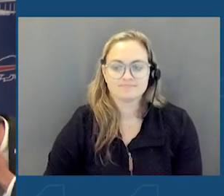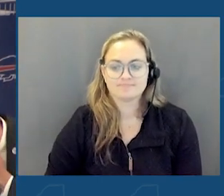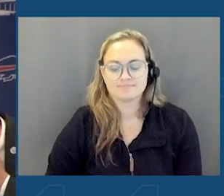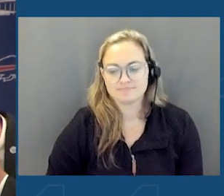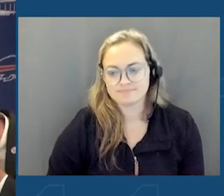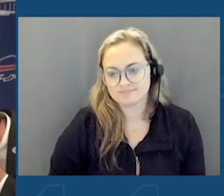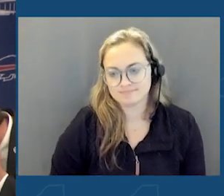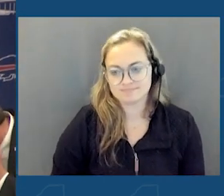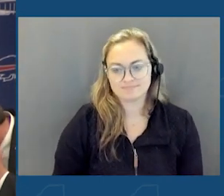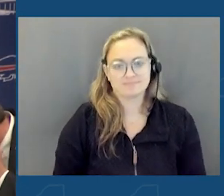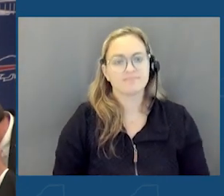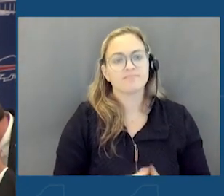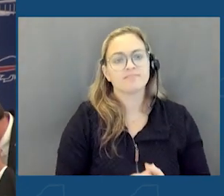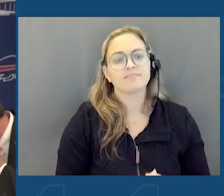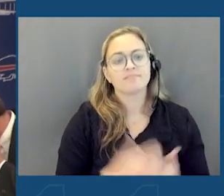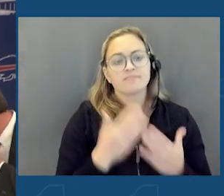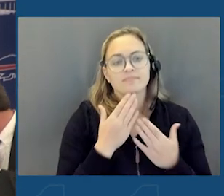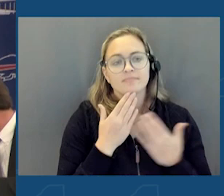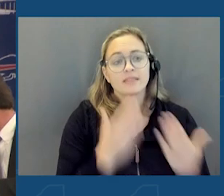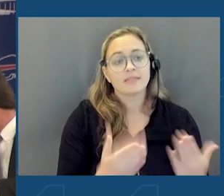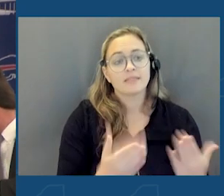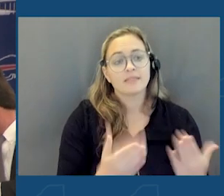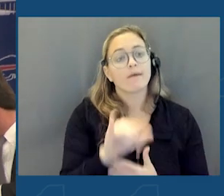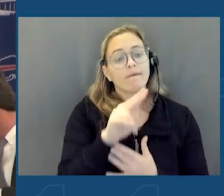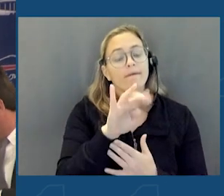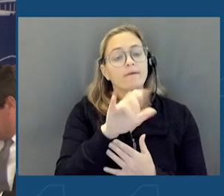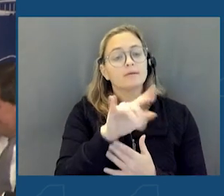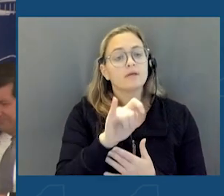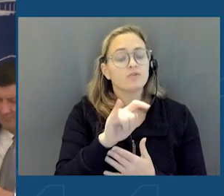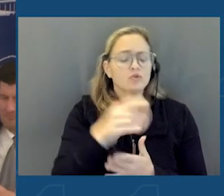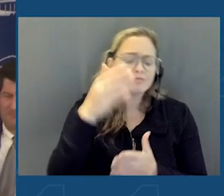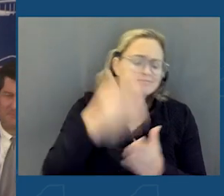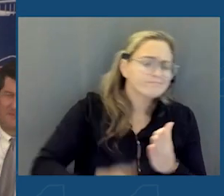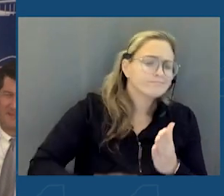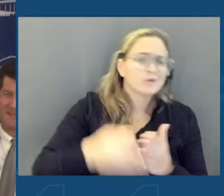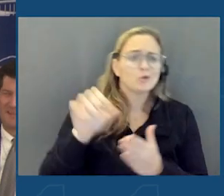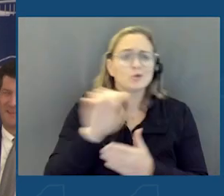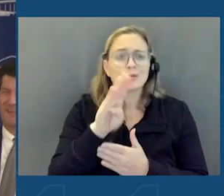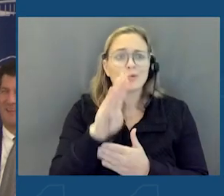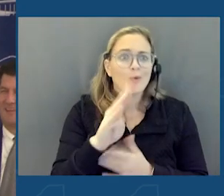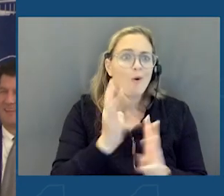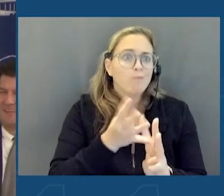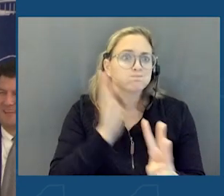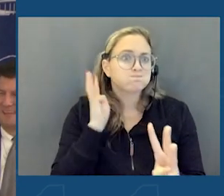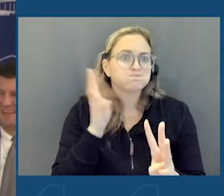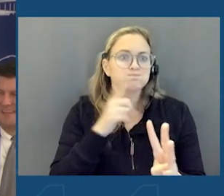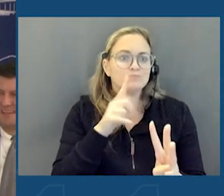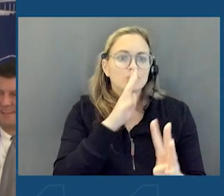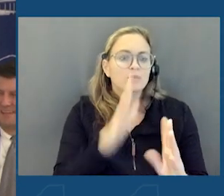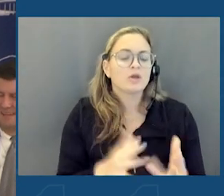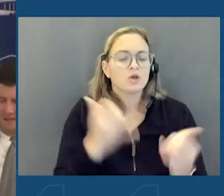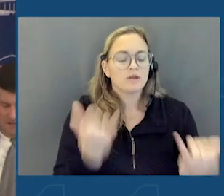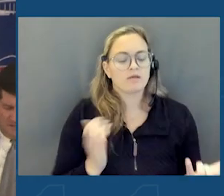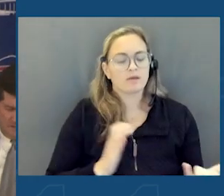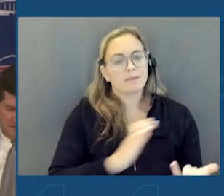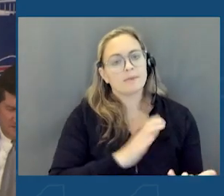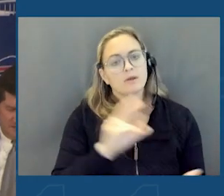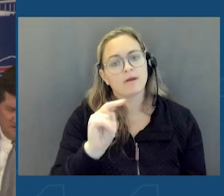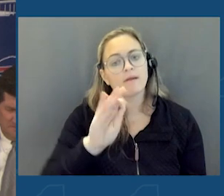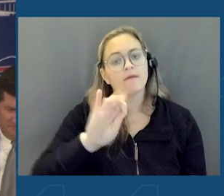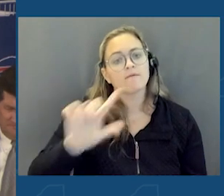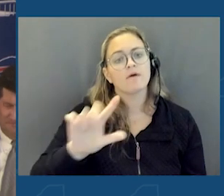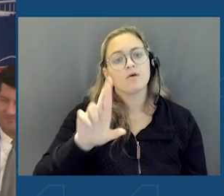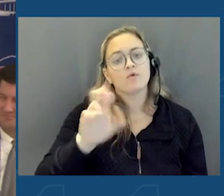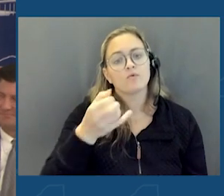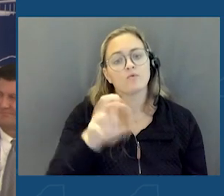Thank you, County Executive Poloncarz. To finish up our Super Bowl lineup of speakers, I'd like to introduce the Commissioner of the NFL, Roger